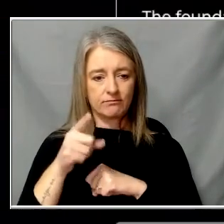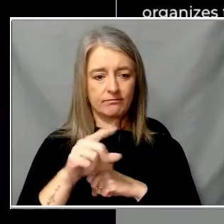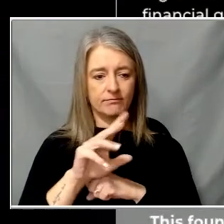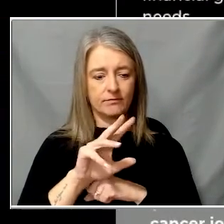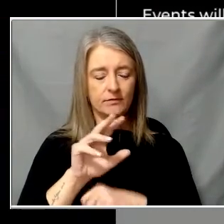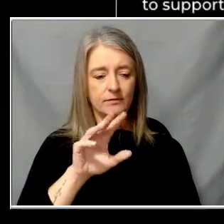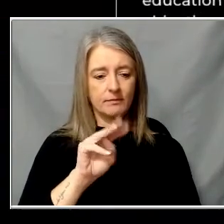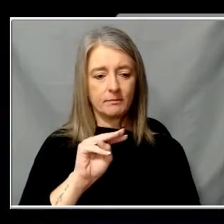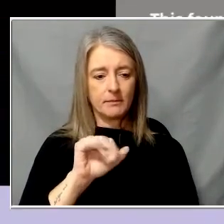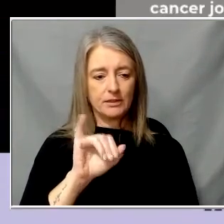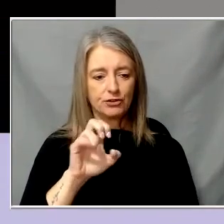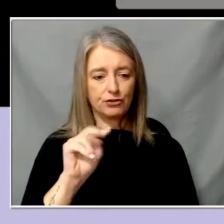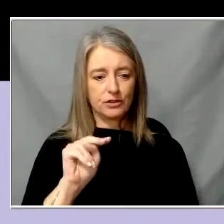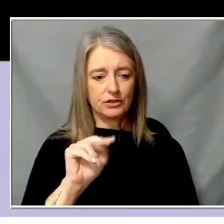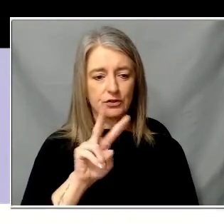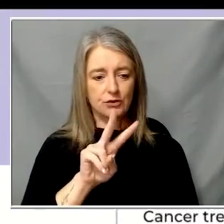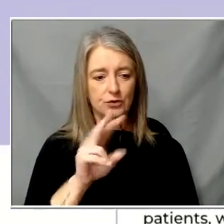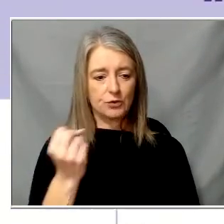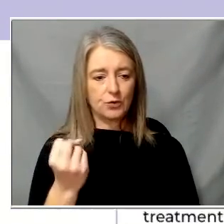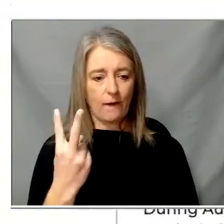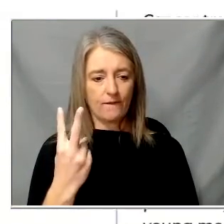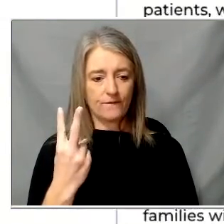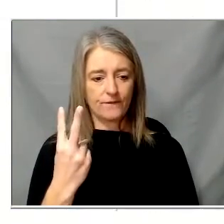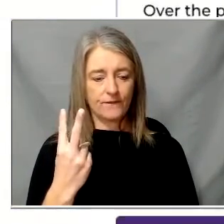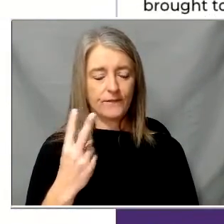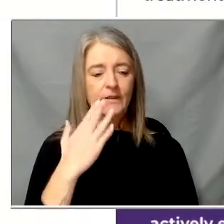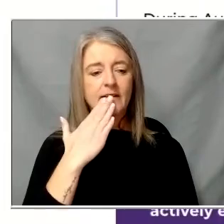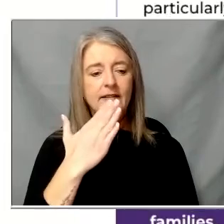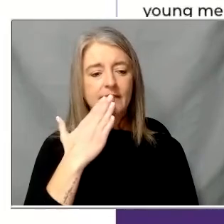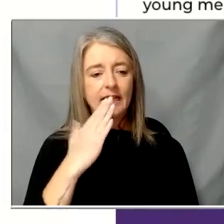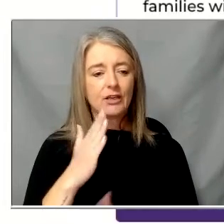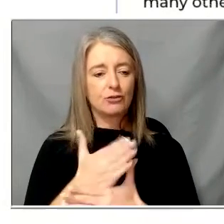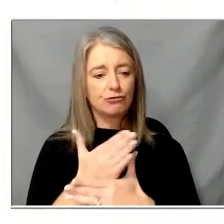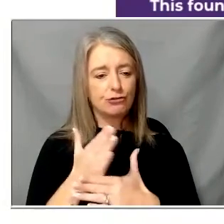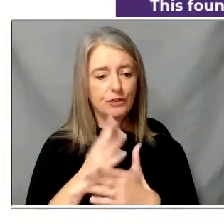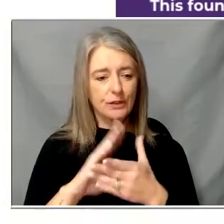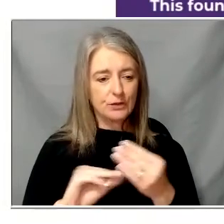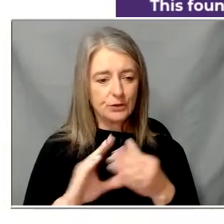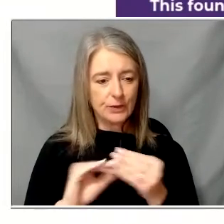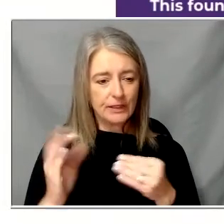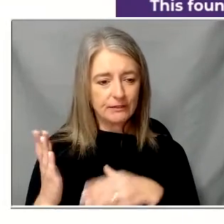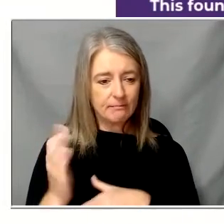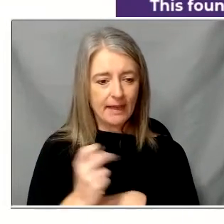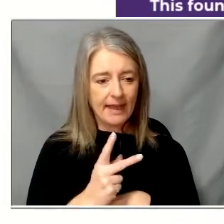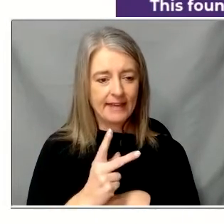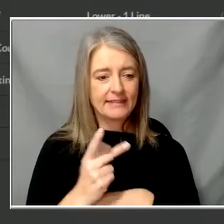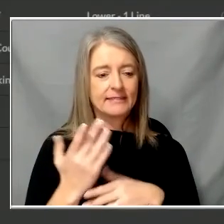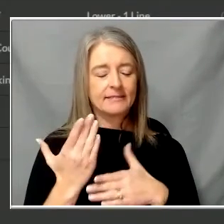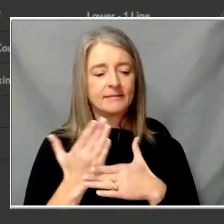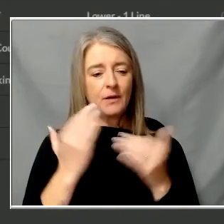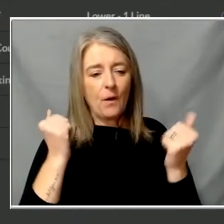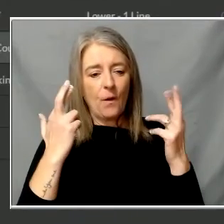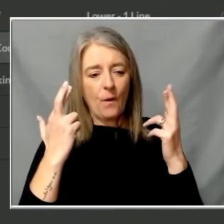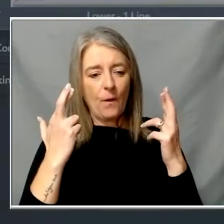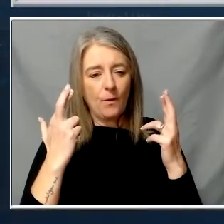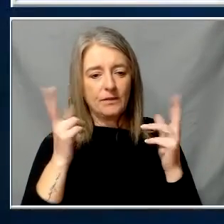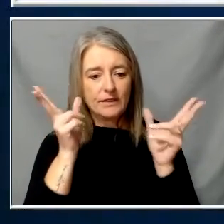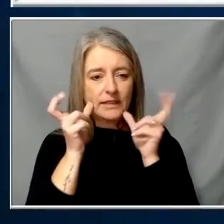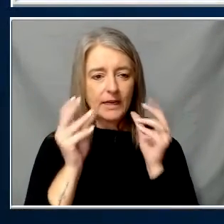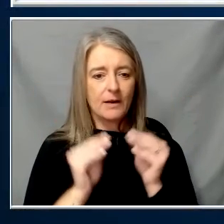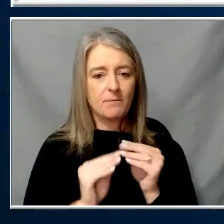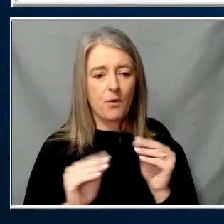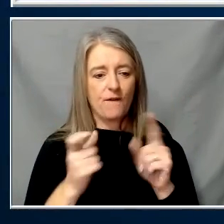So please, final thoughts from you, Austin. And again, thank you so much for sharing your story then and coming back and sharing it now. And we hope to hear more and more from